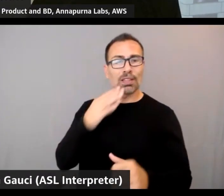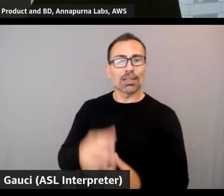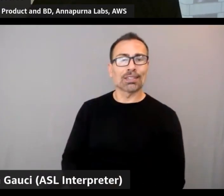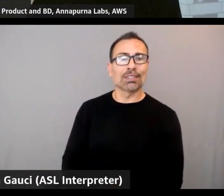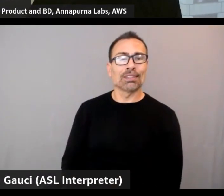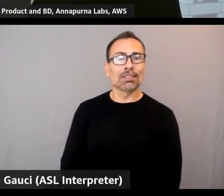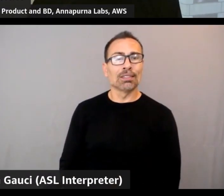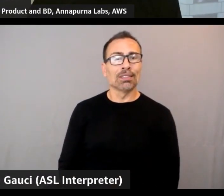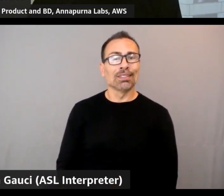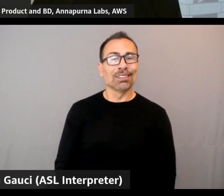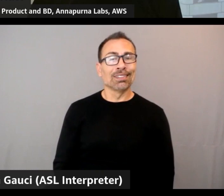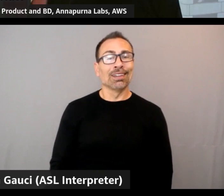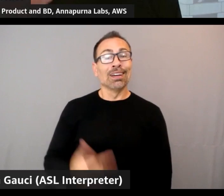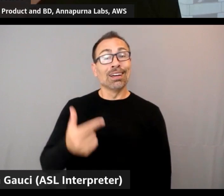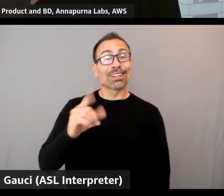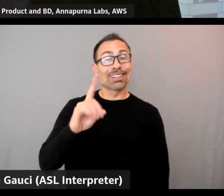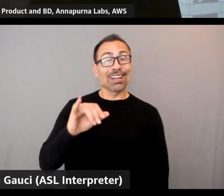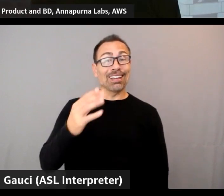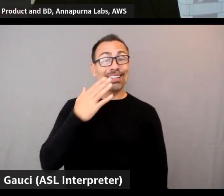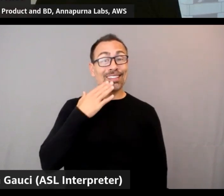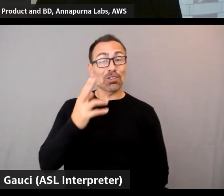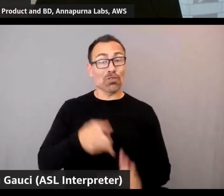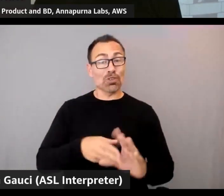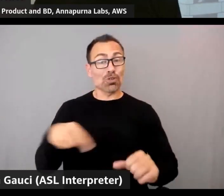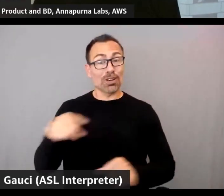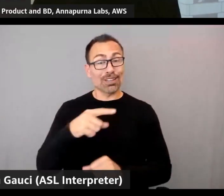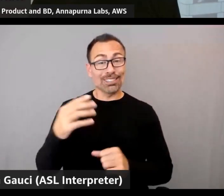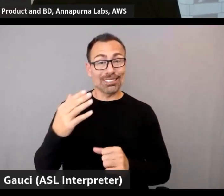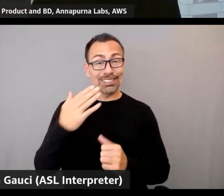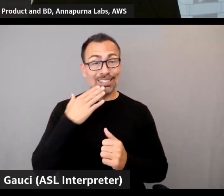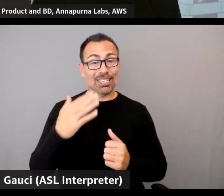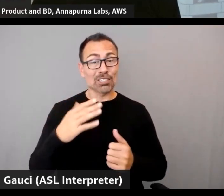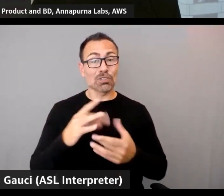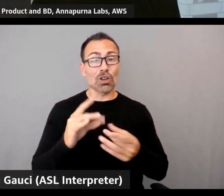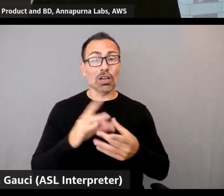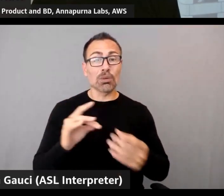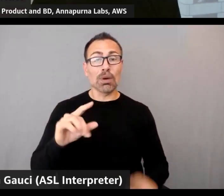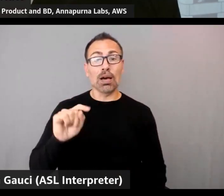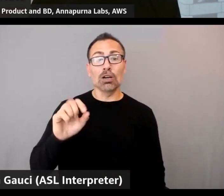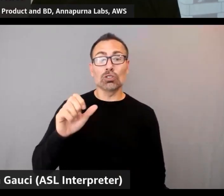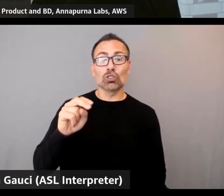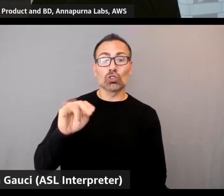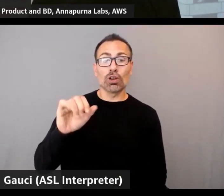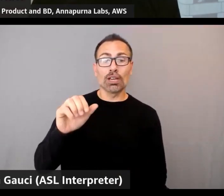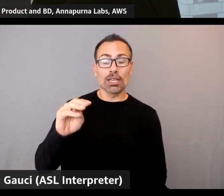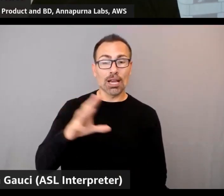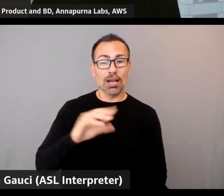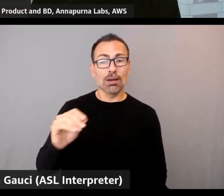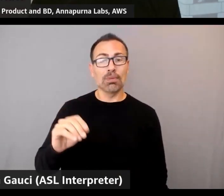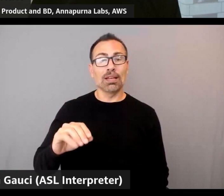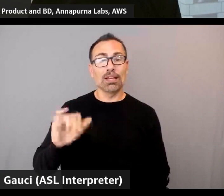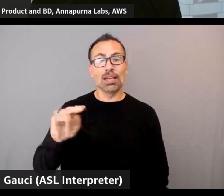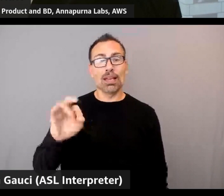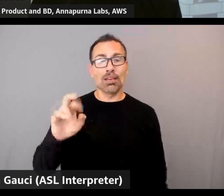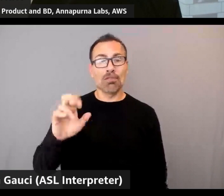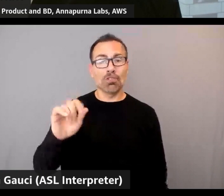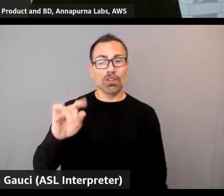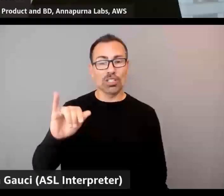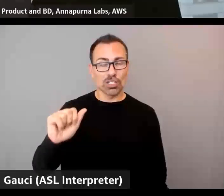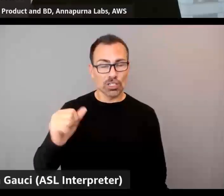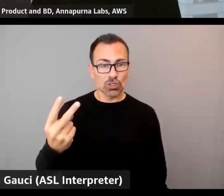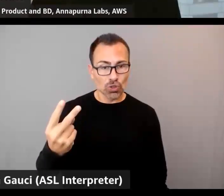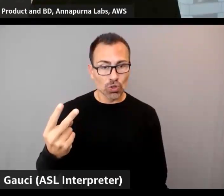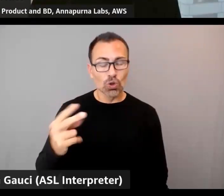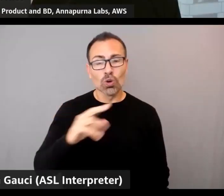Gadi, thank you so much for being here. Thanks for talking about Tranium and Inf2 and all the power behind it,